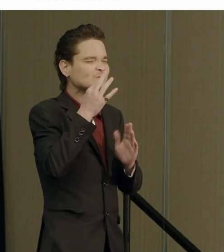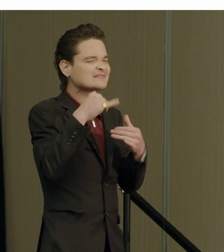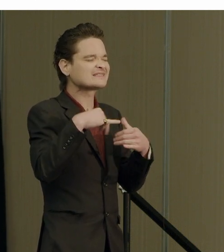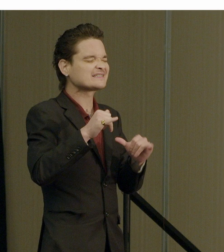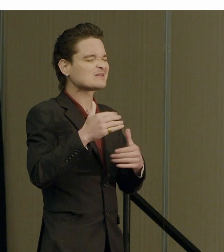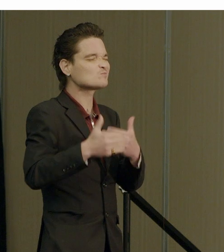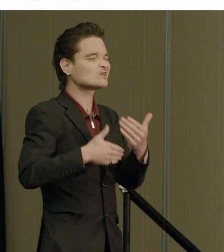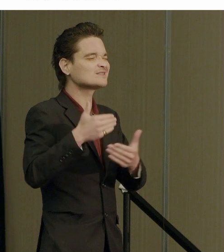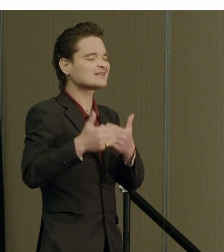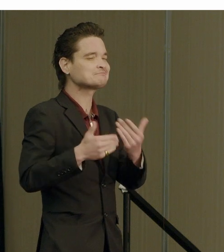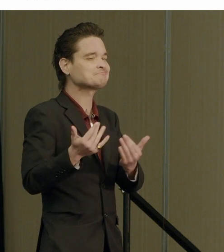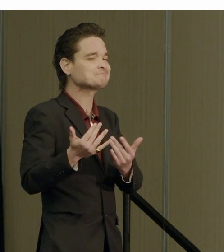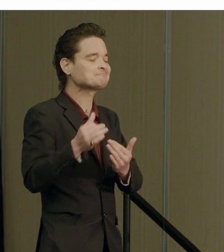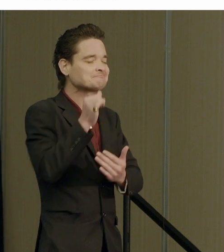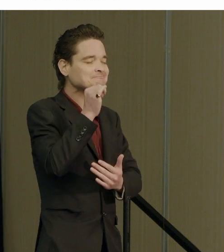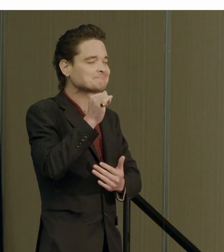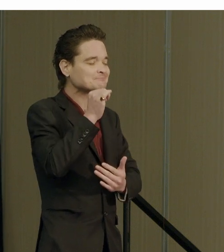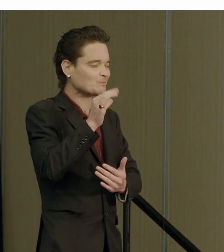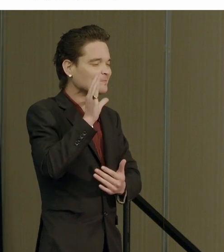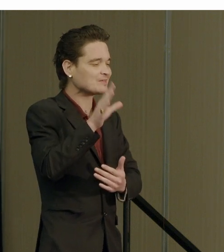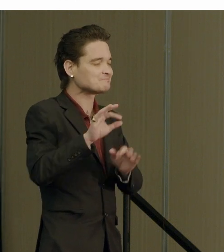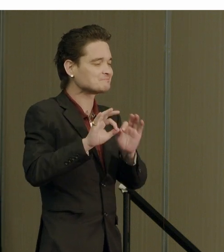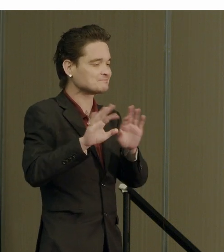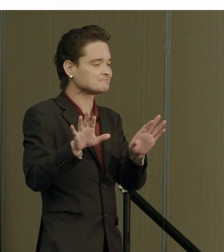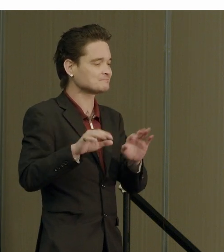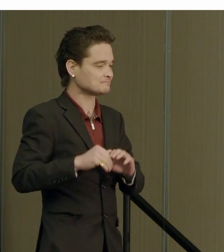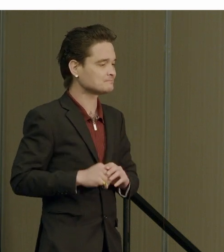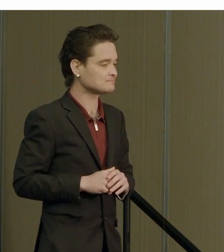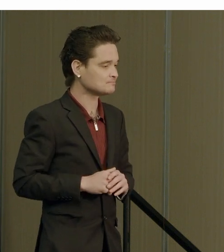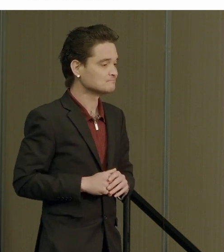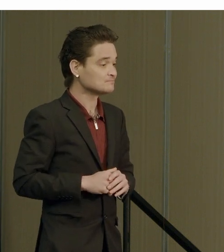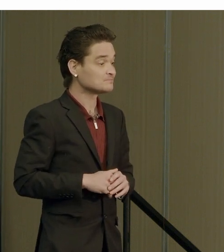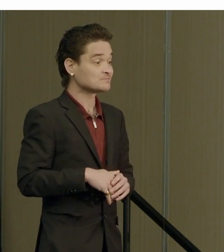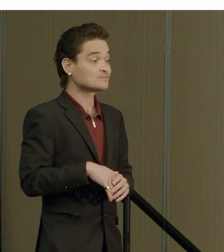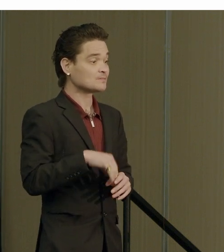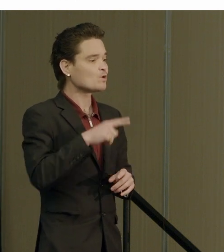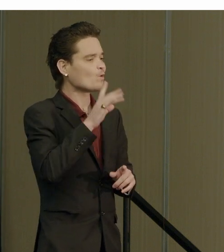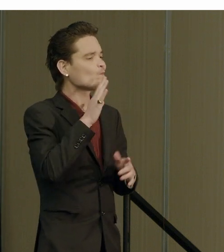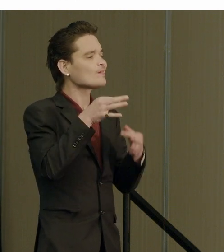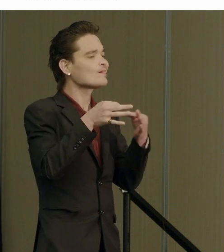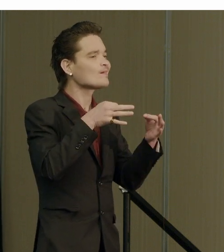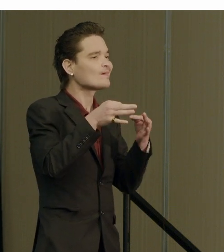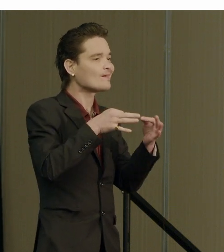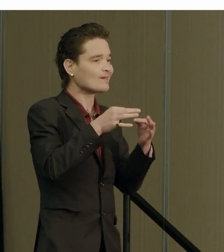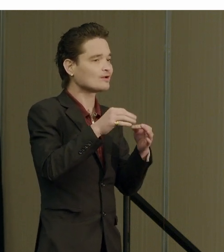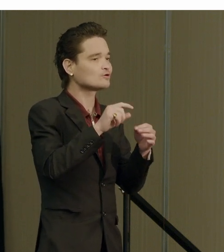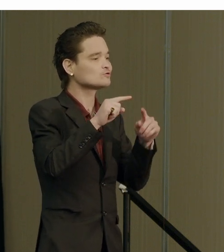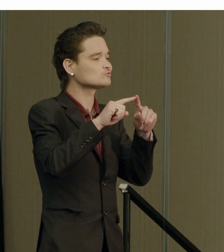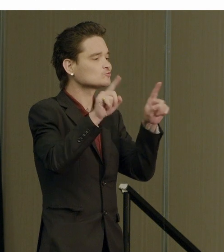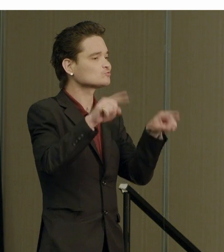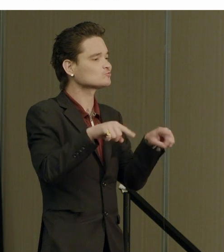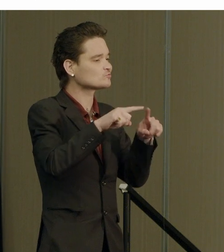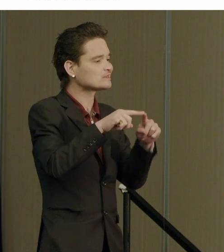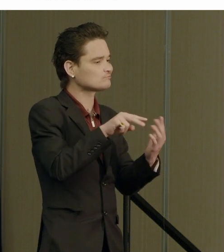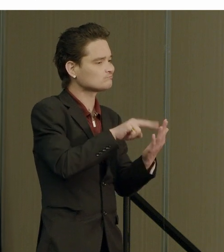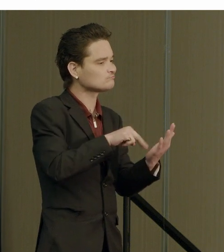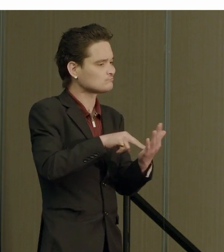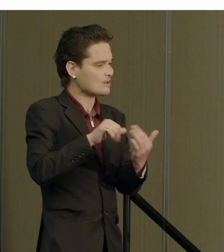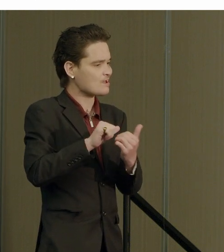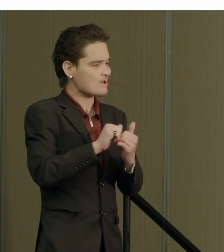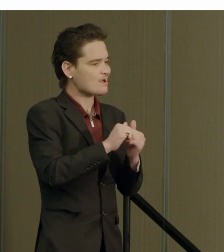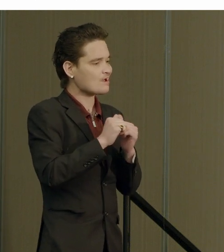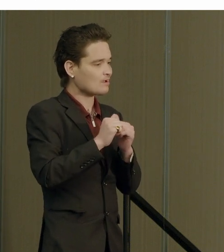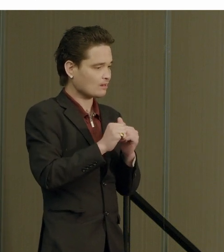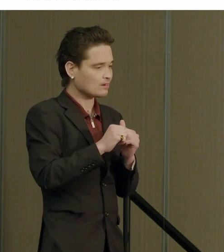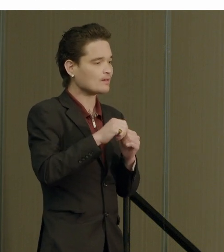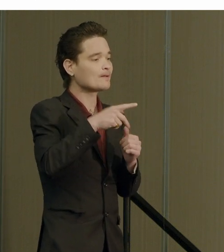going to provide a quick demo showing a screen reader user using a Pixel phone for scanning the front and back side of the ID from